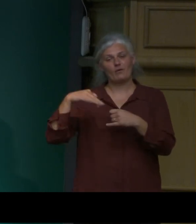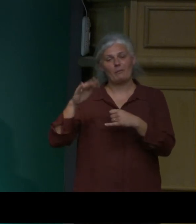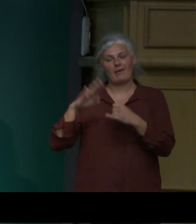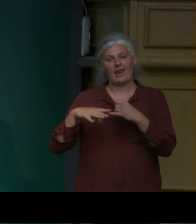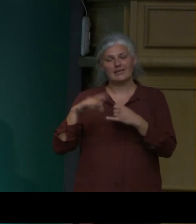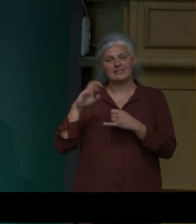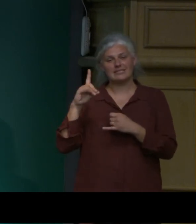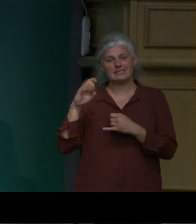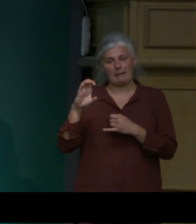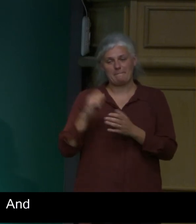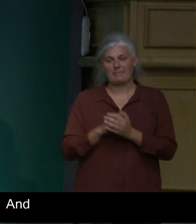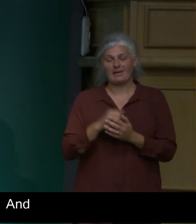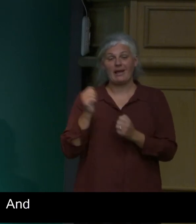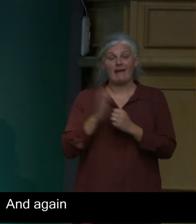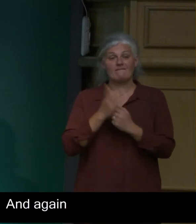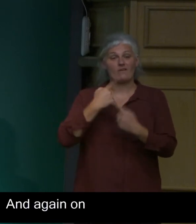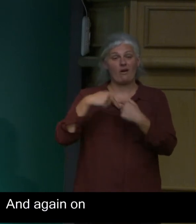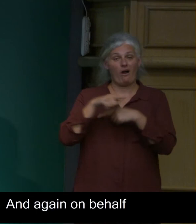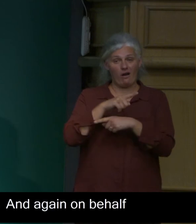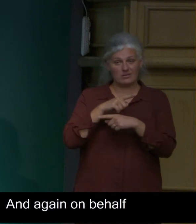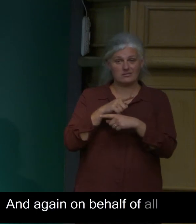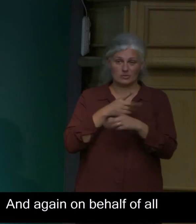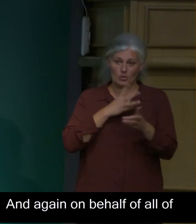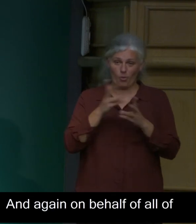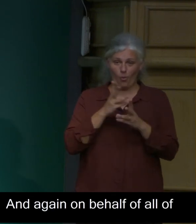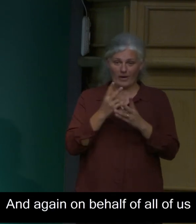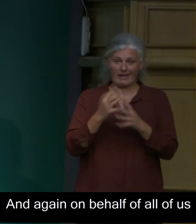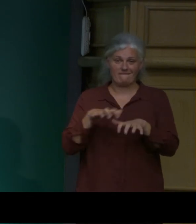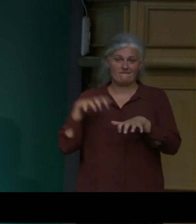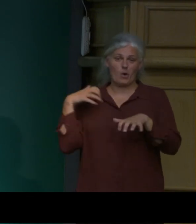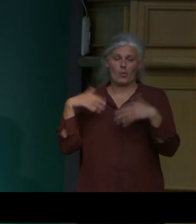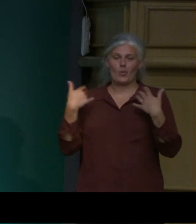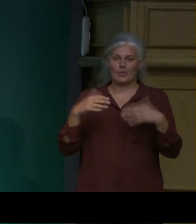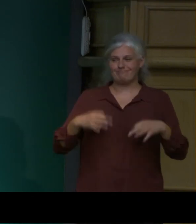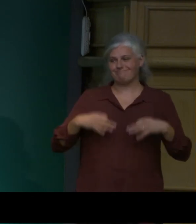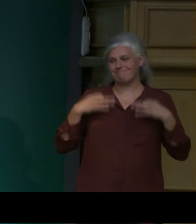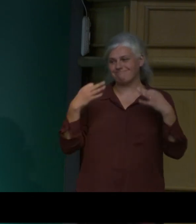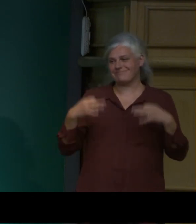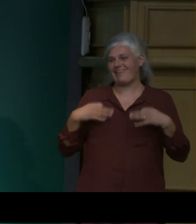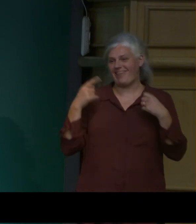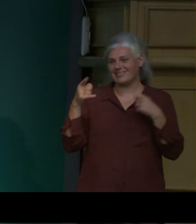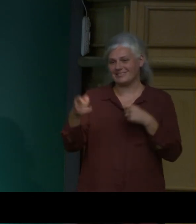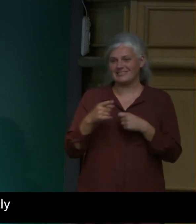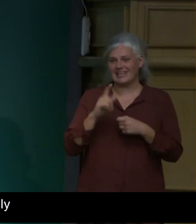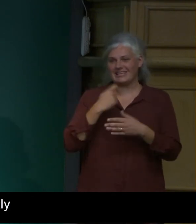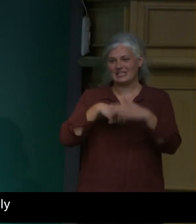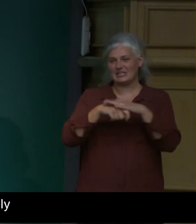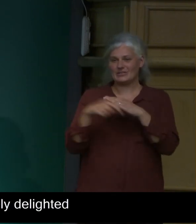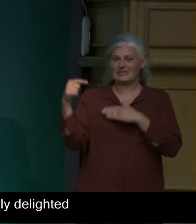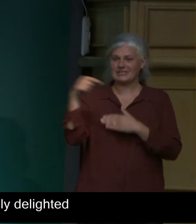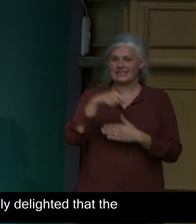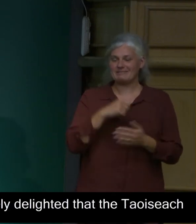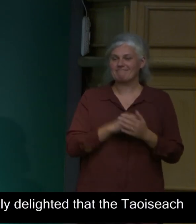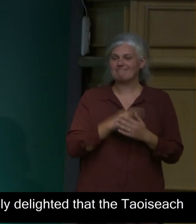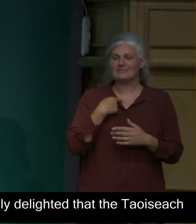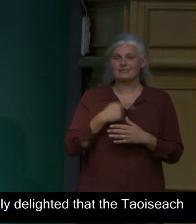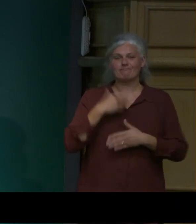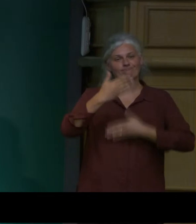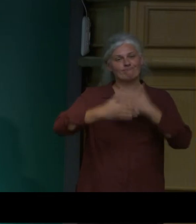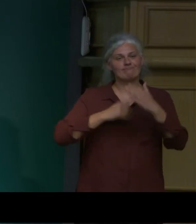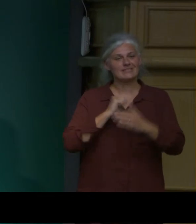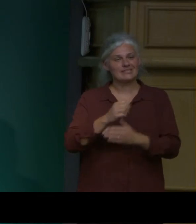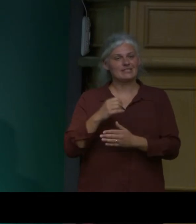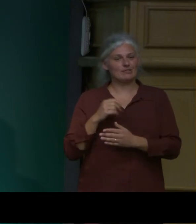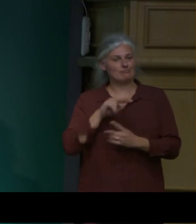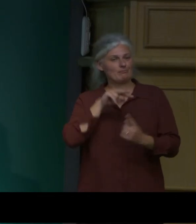and again on behalf of all of us working on the Forum we're absolutely delighted that the fish is here to offer his Reflections today so please